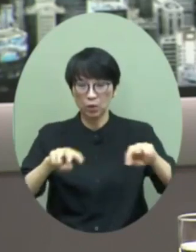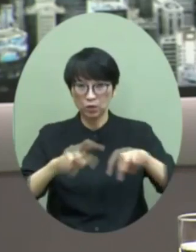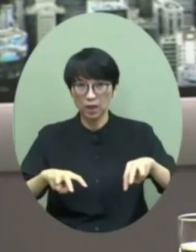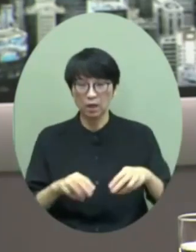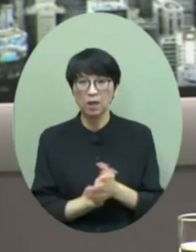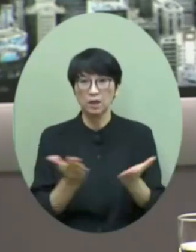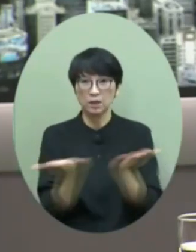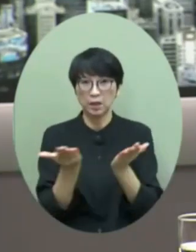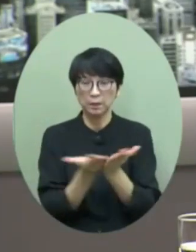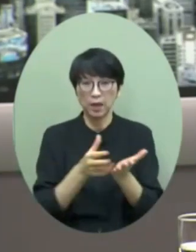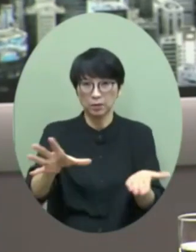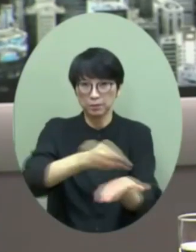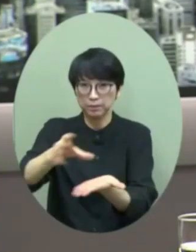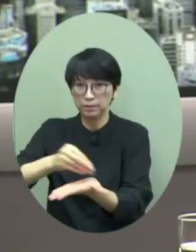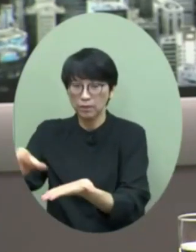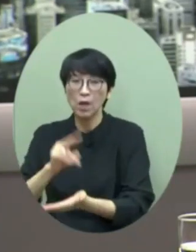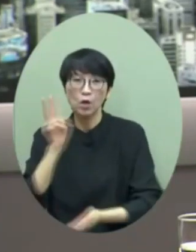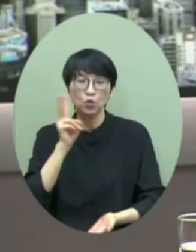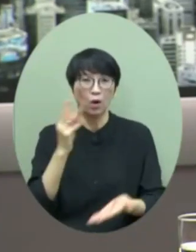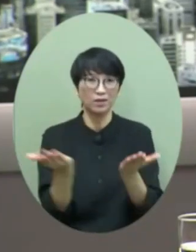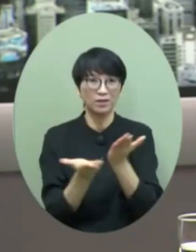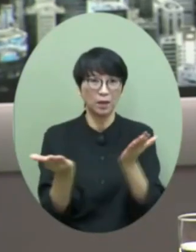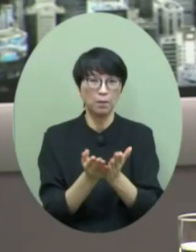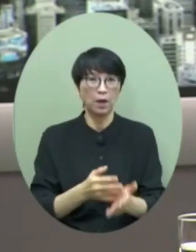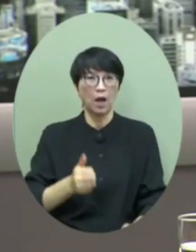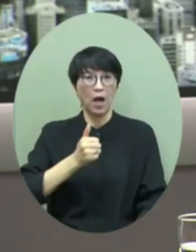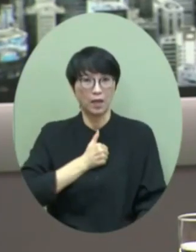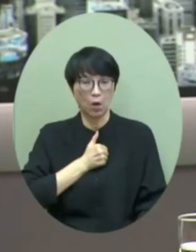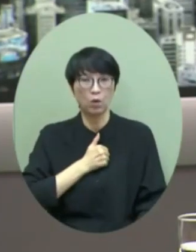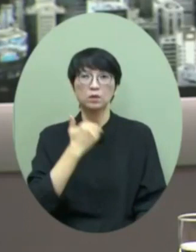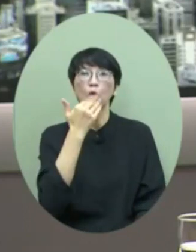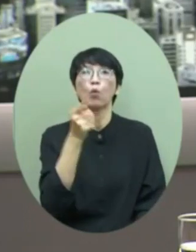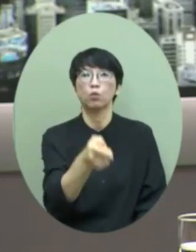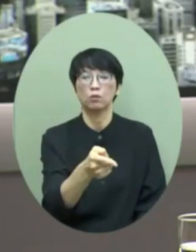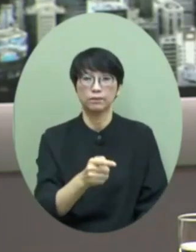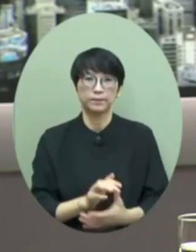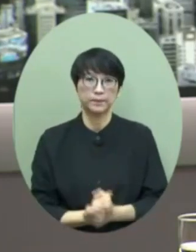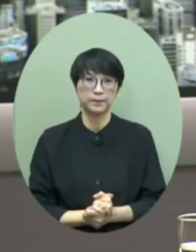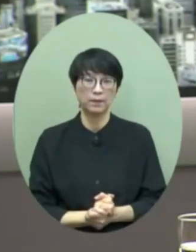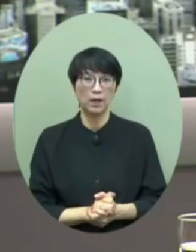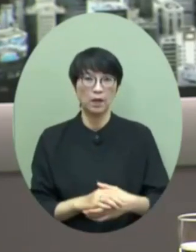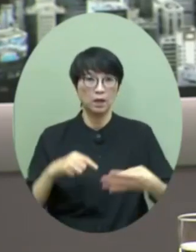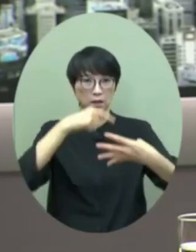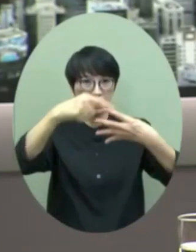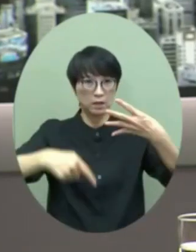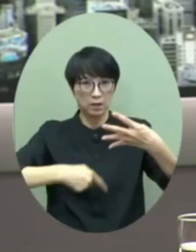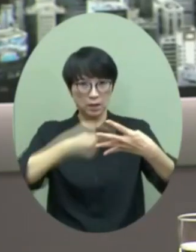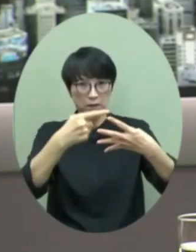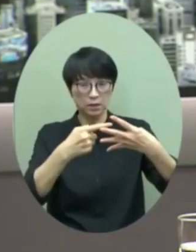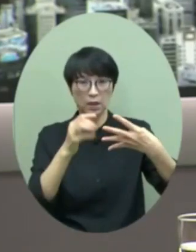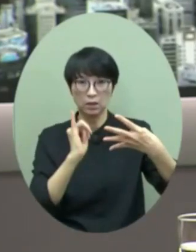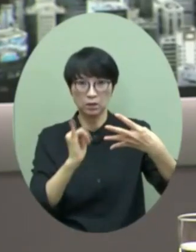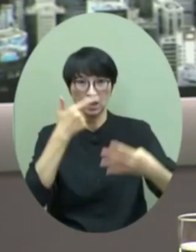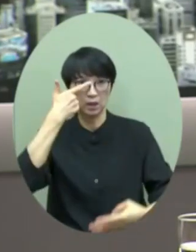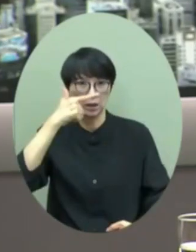accordingly. The police officer could arrest the person, investigate into the case, and collect evidence. And if there is sufficient evidence,